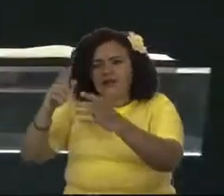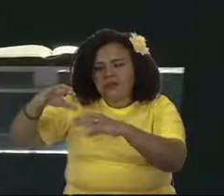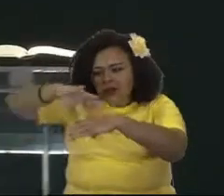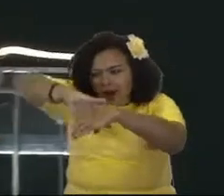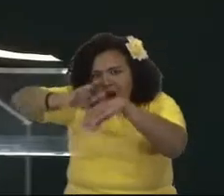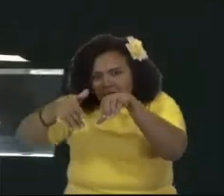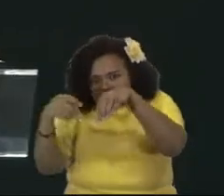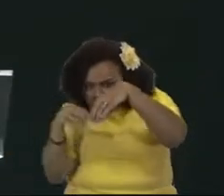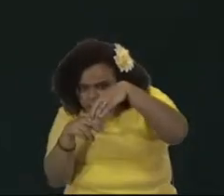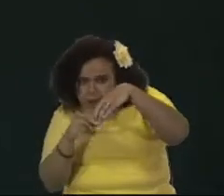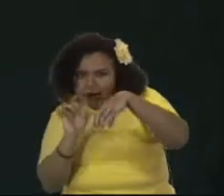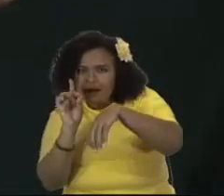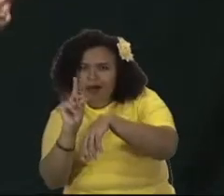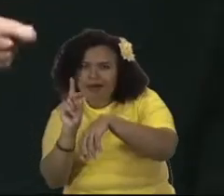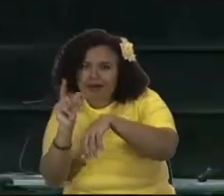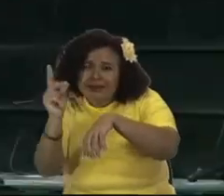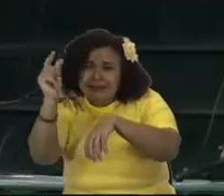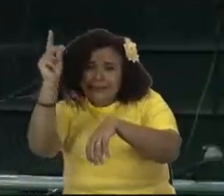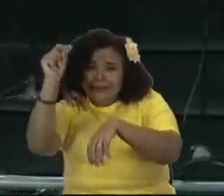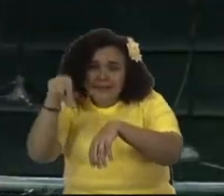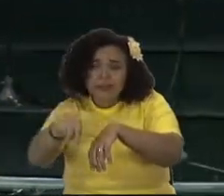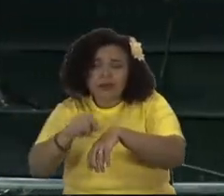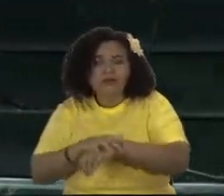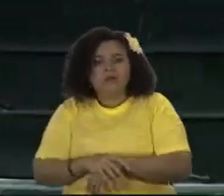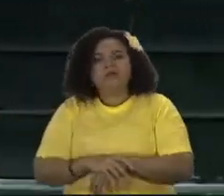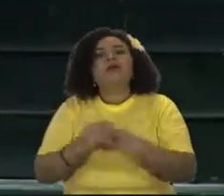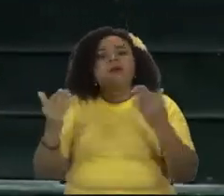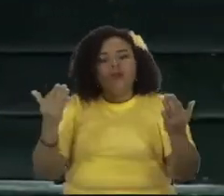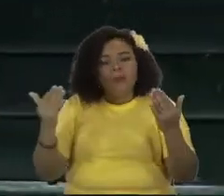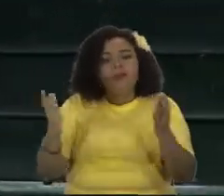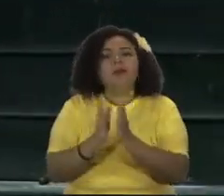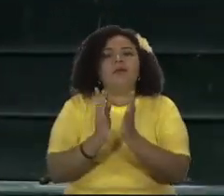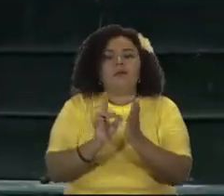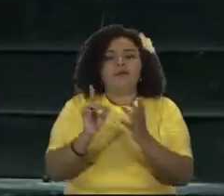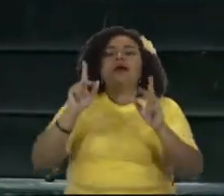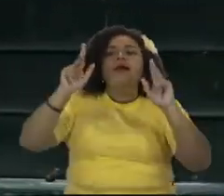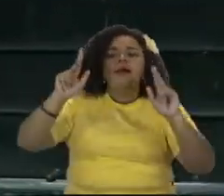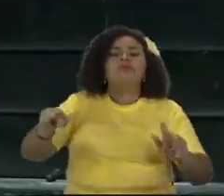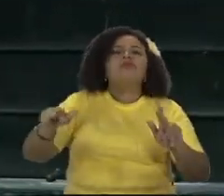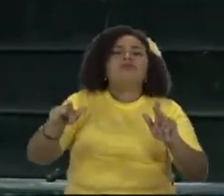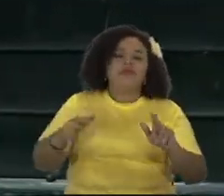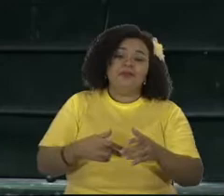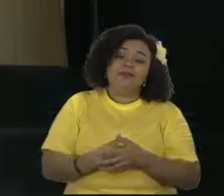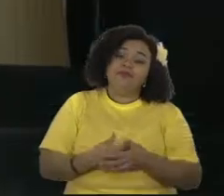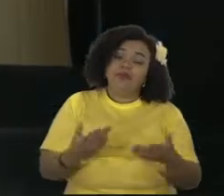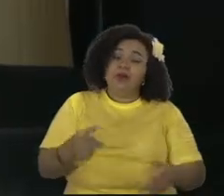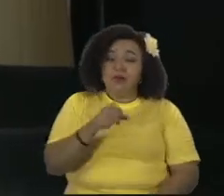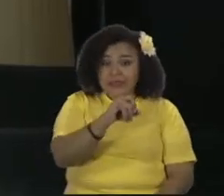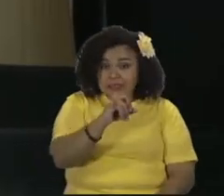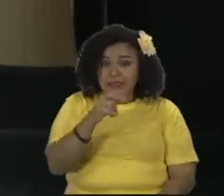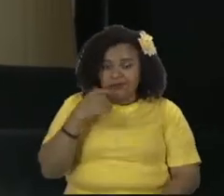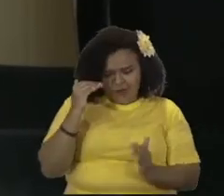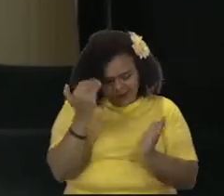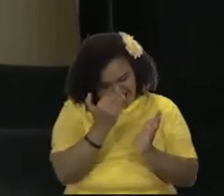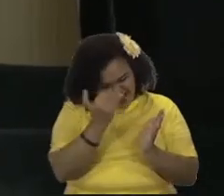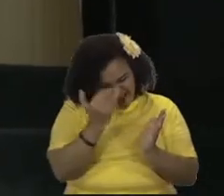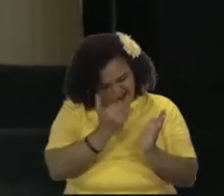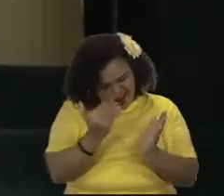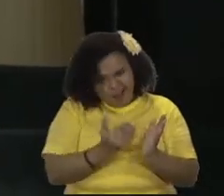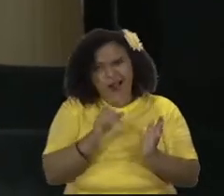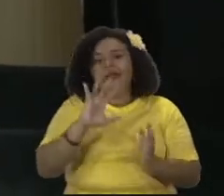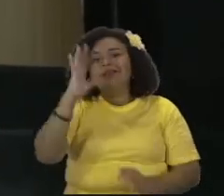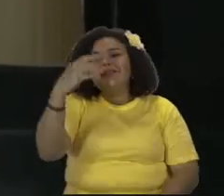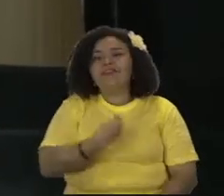God preserved. And you can trust your life in the Word of God. And you're going to succeed. So